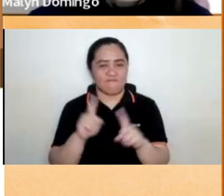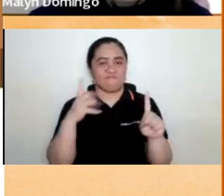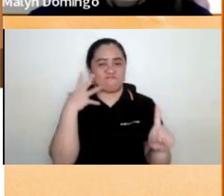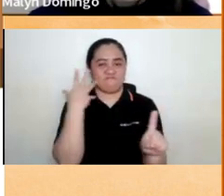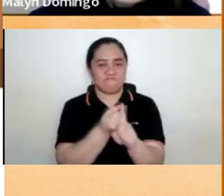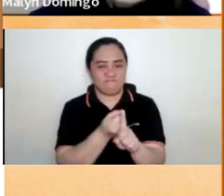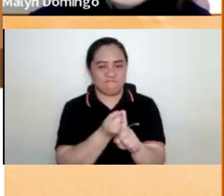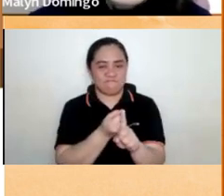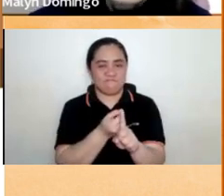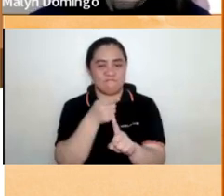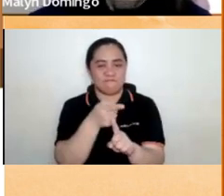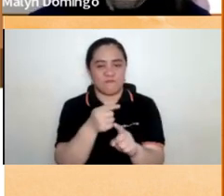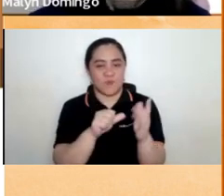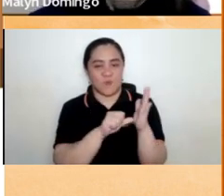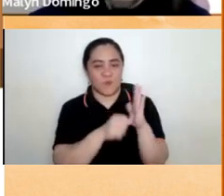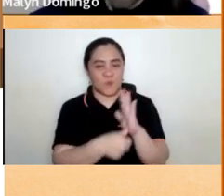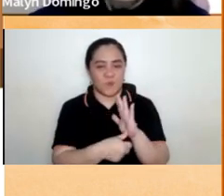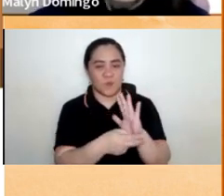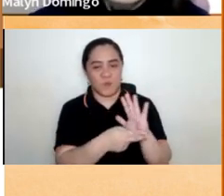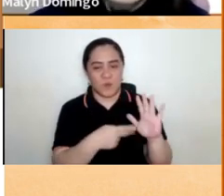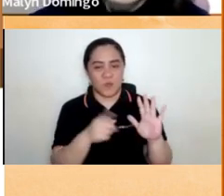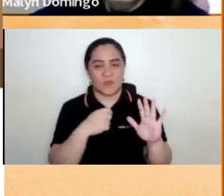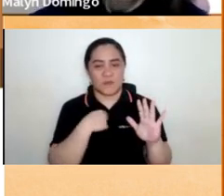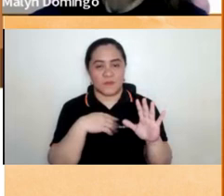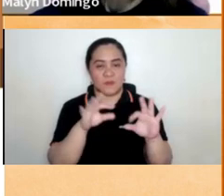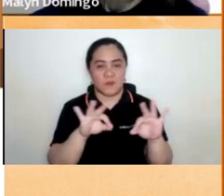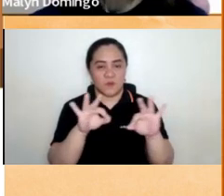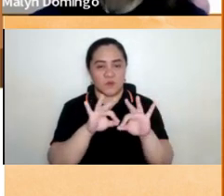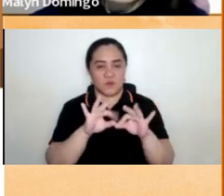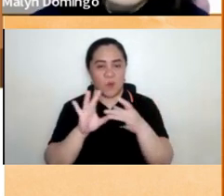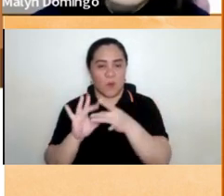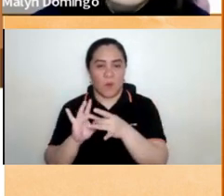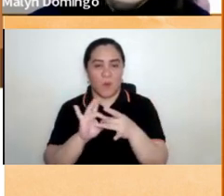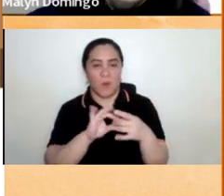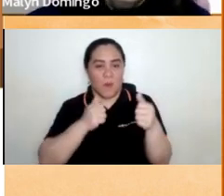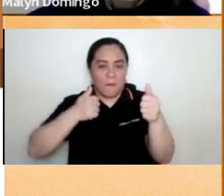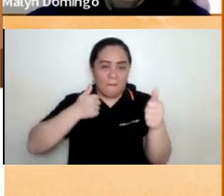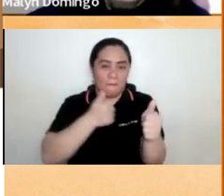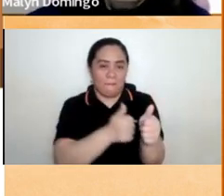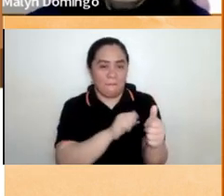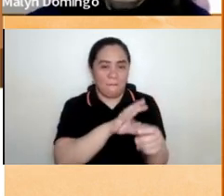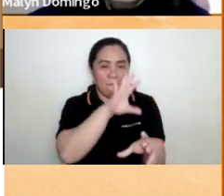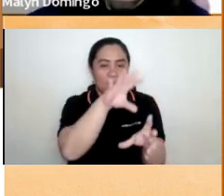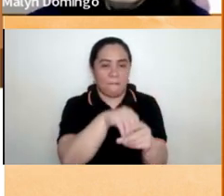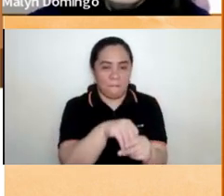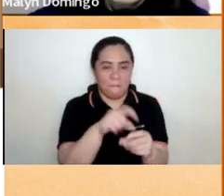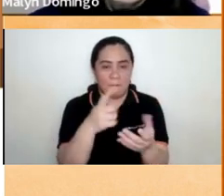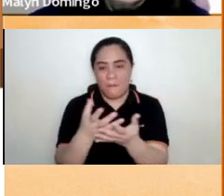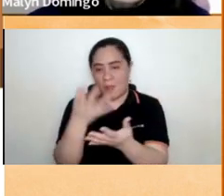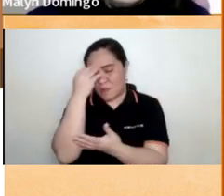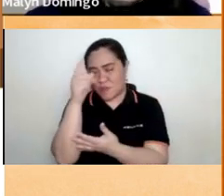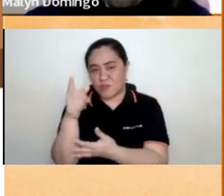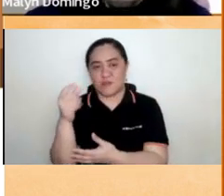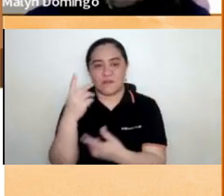other thing I want to highlight is that the coping skills, the emotion regulation skills they will learn from these